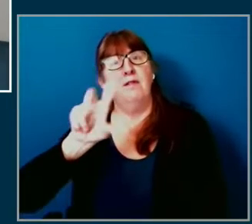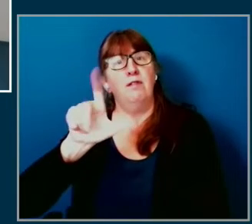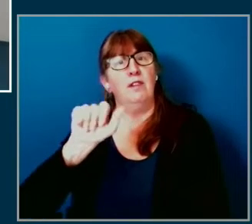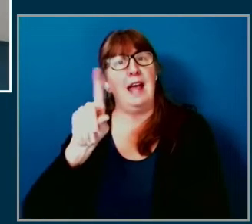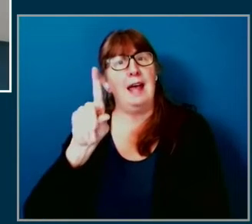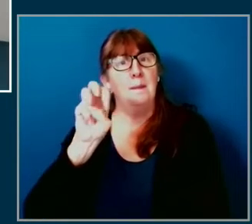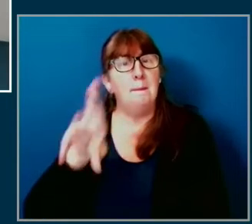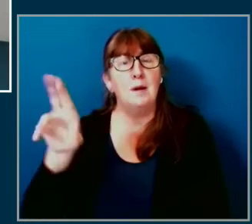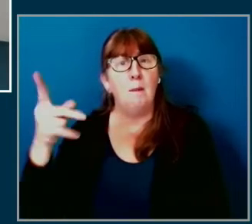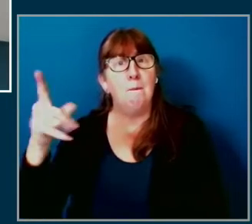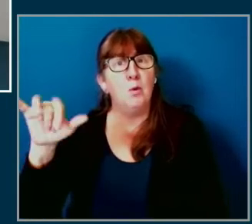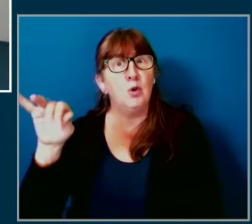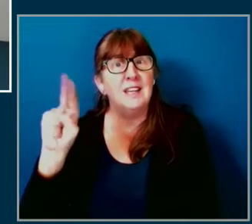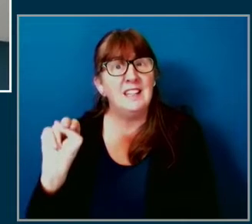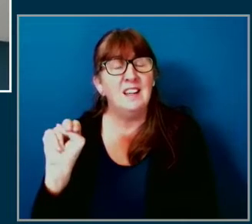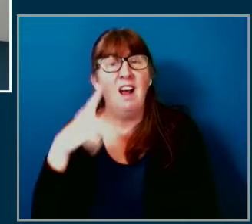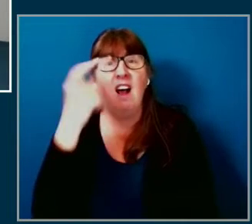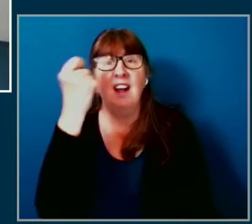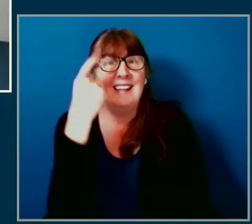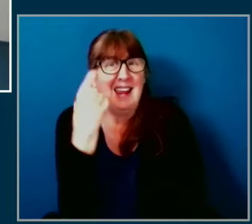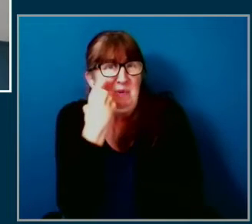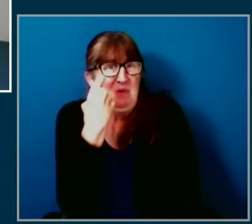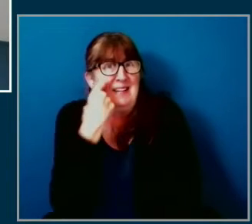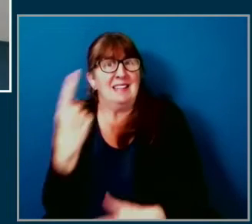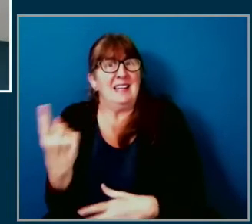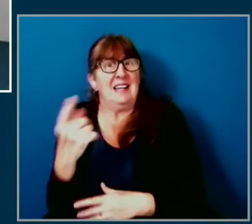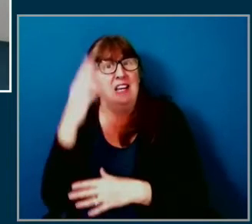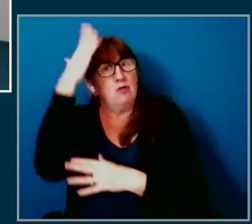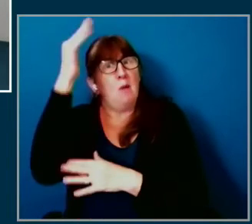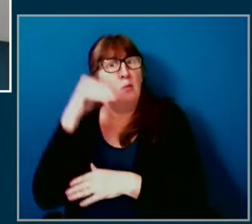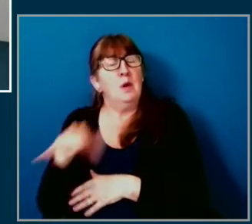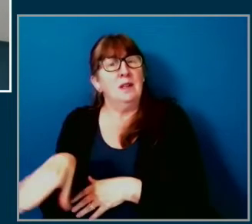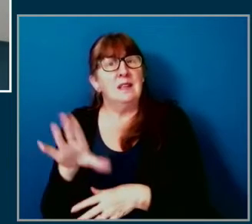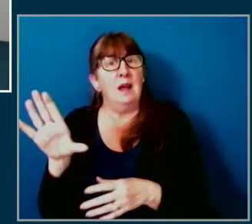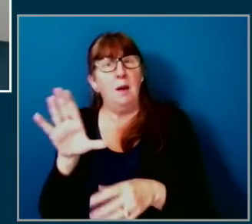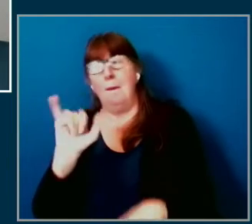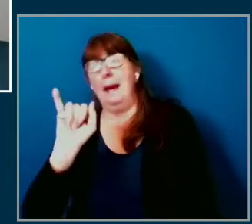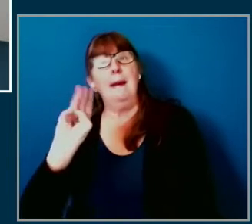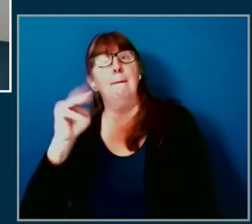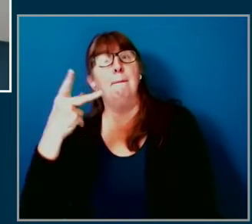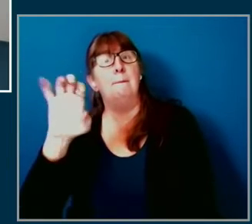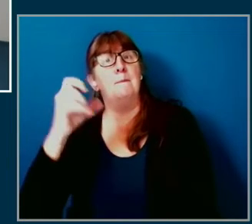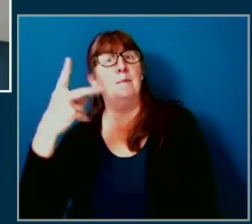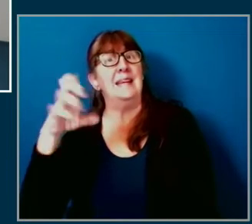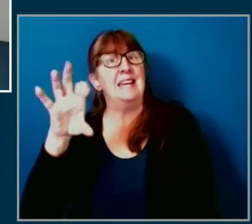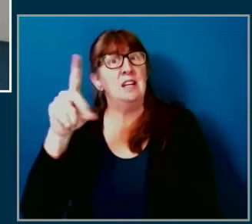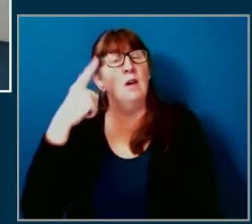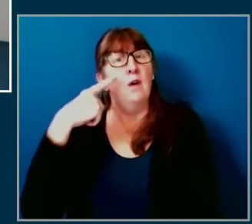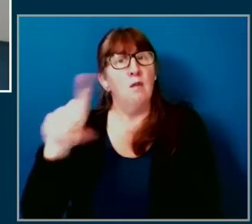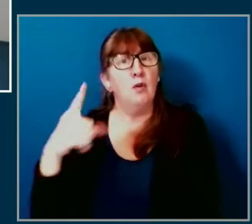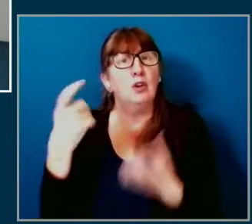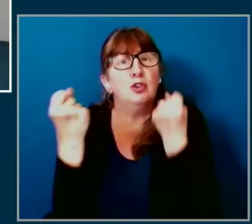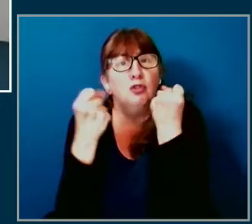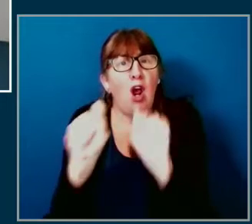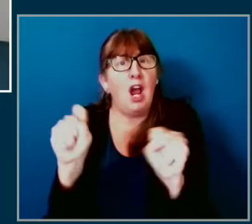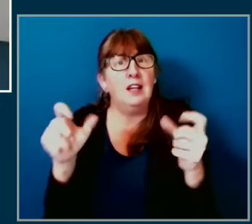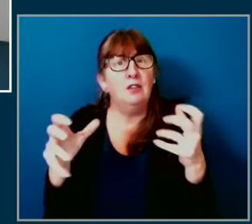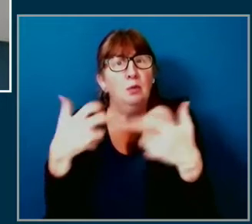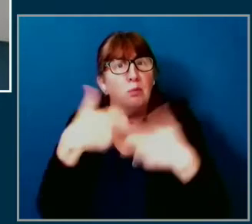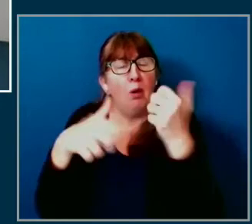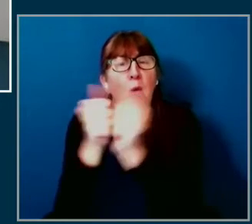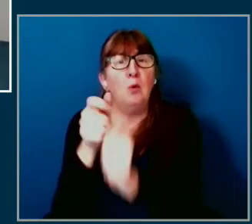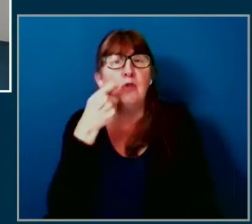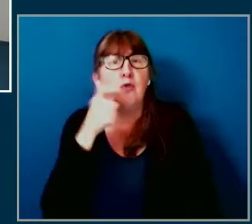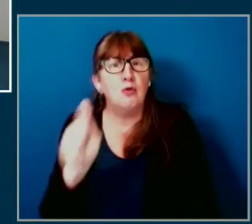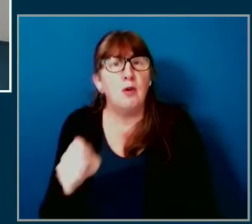ago that Trump was impeached for trying to extort Ukraine in his effort to dig up dirt on political opponents. And